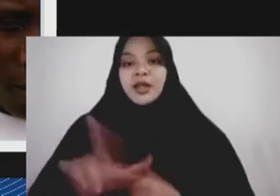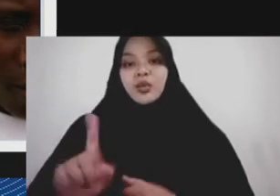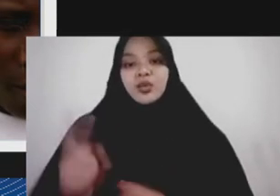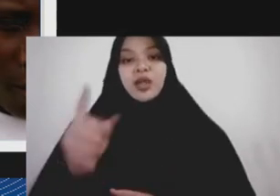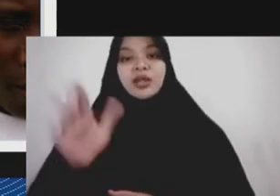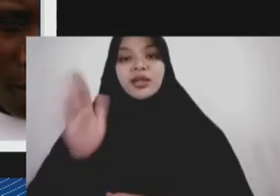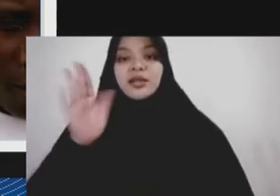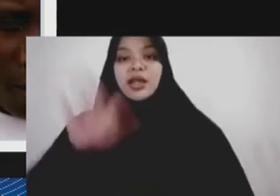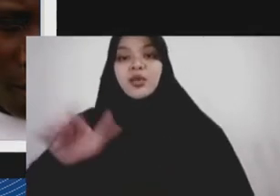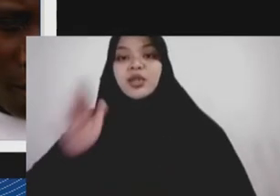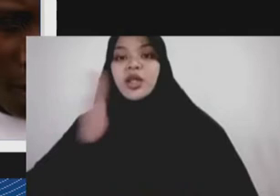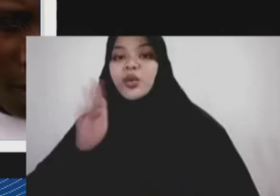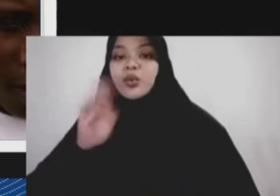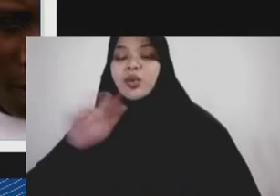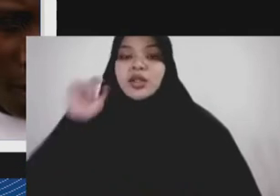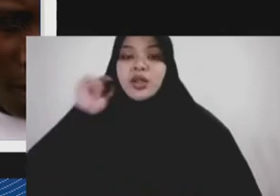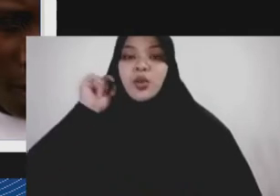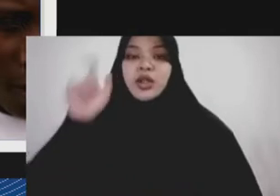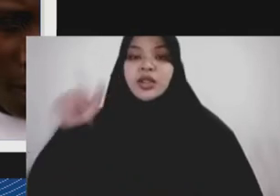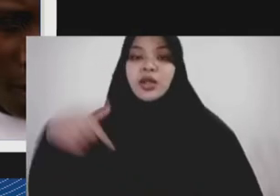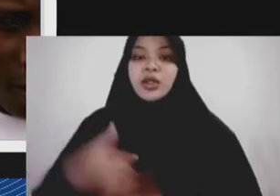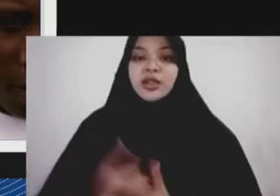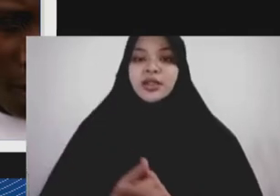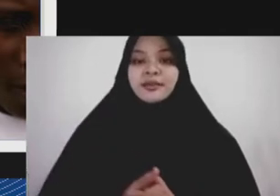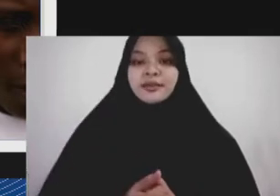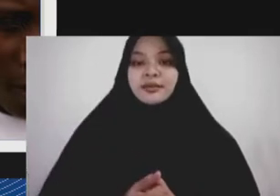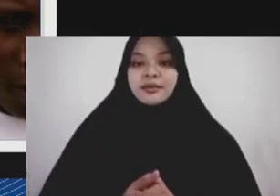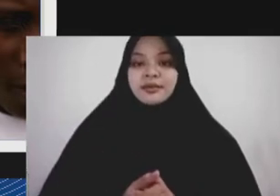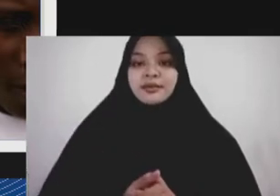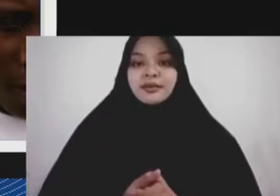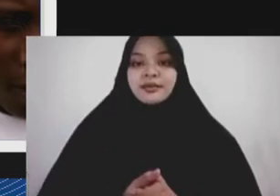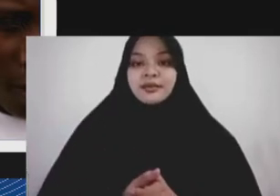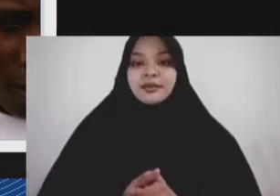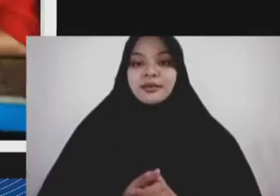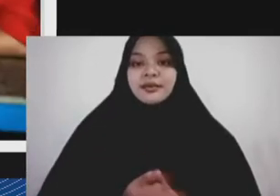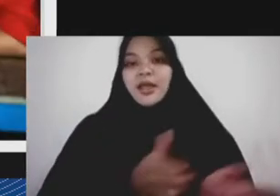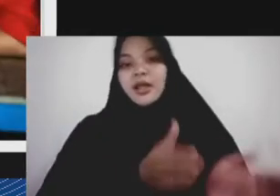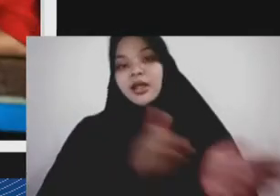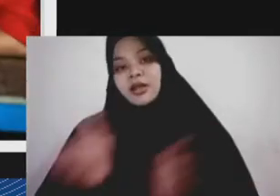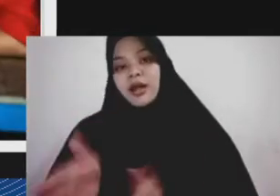to some adverse outcomes such as child marriage. Next slide.